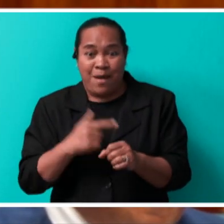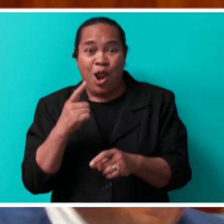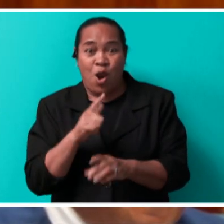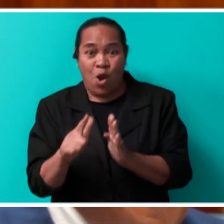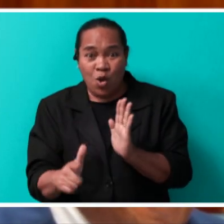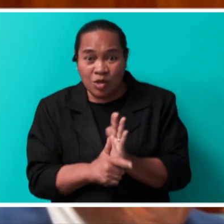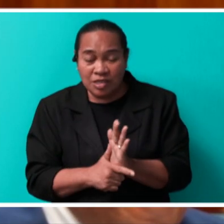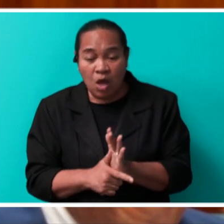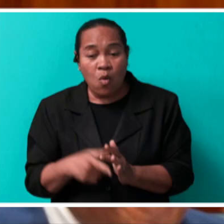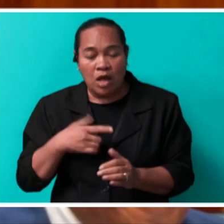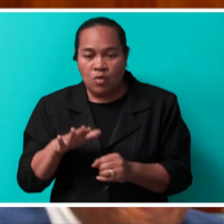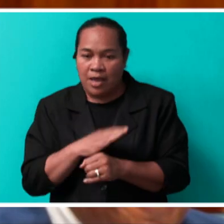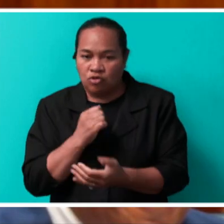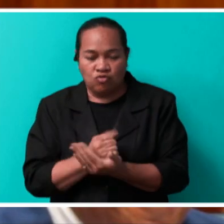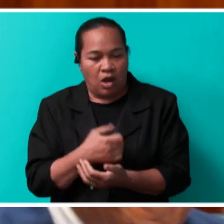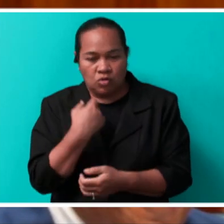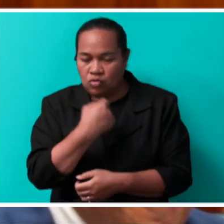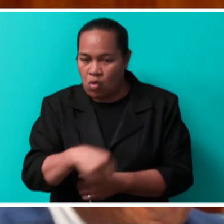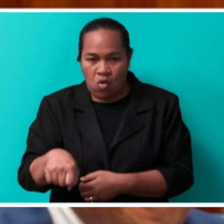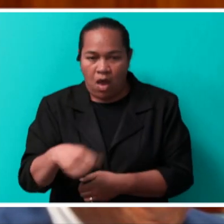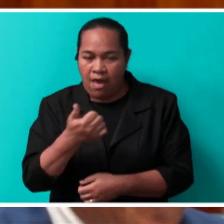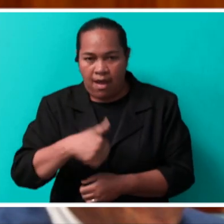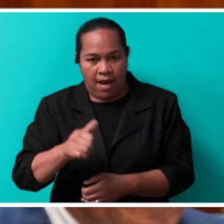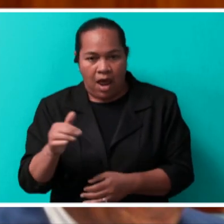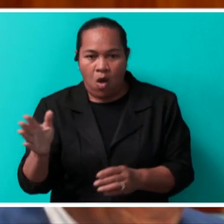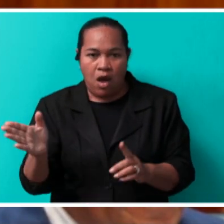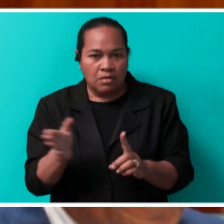that sexual harassment at workplaces is